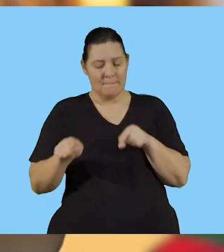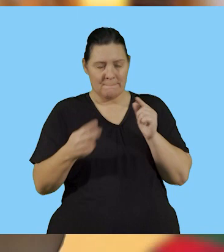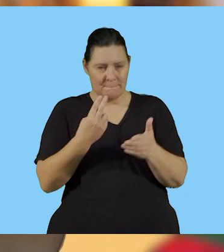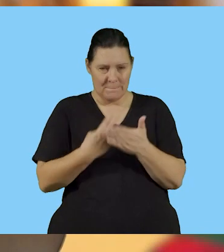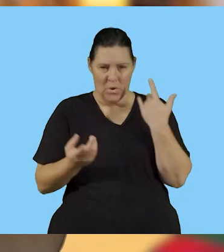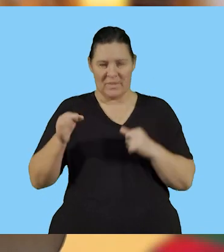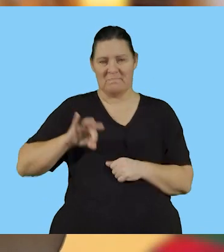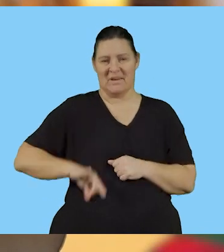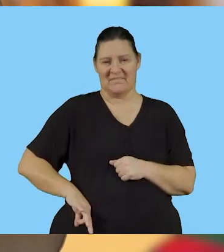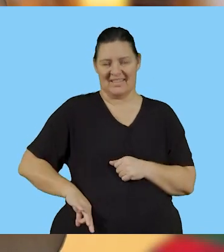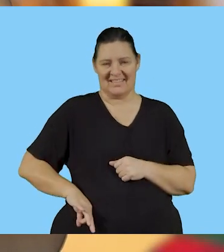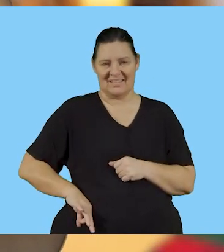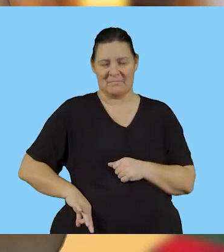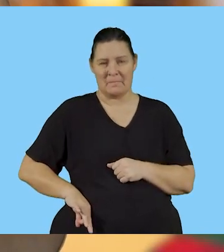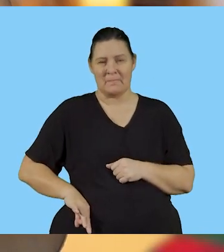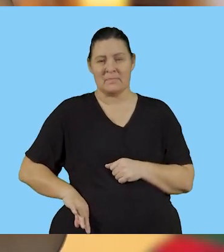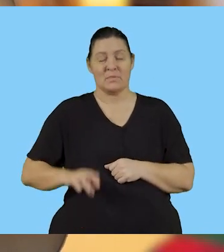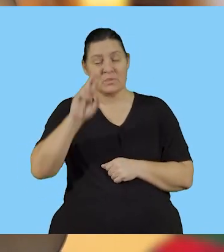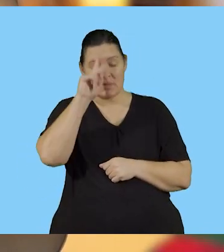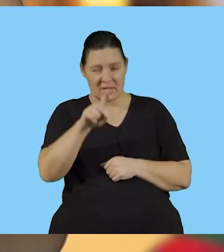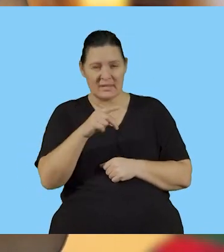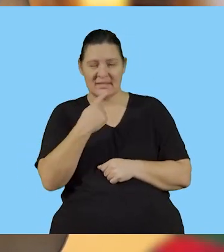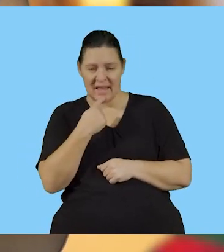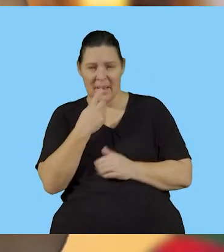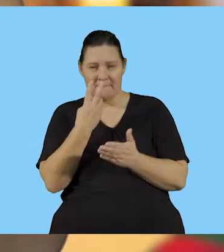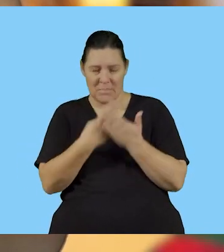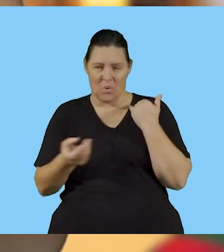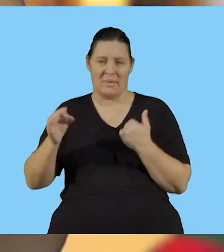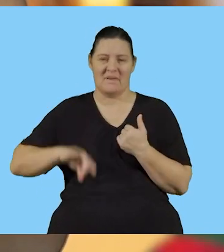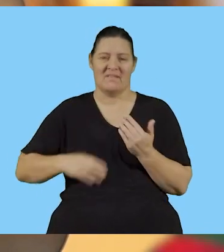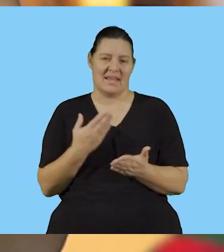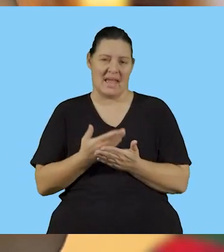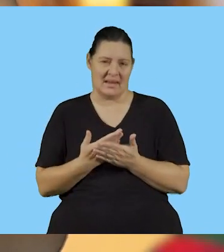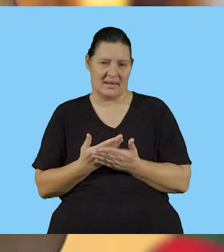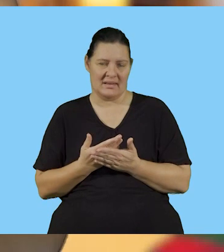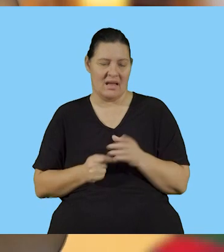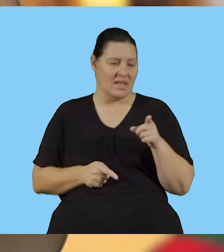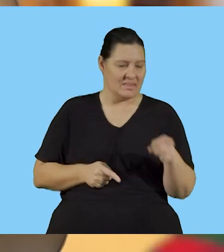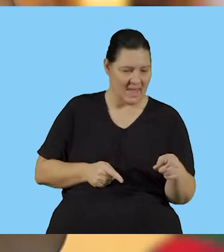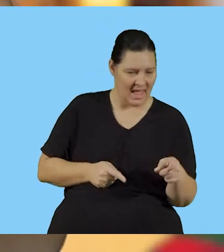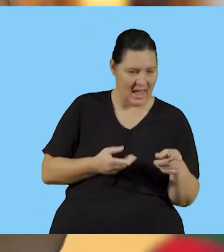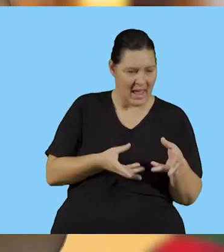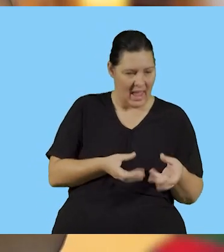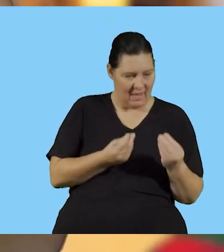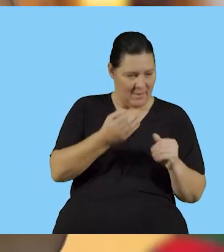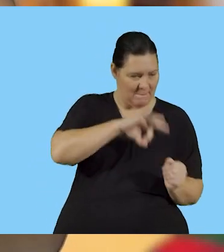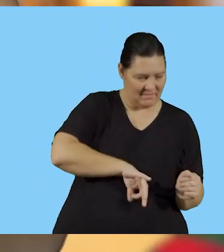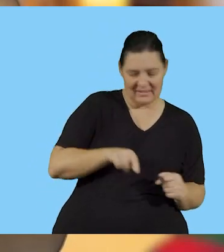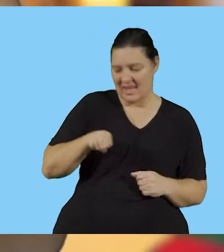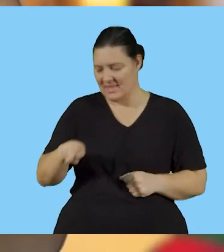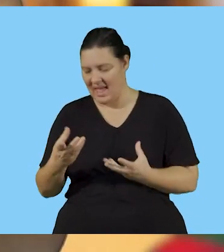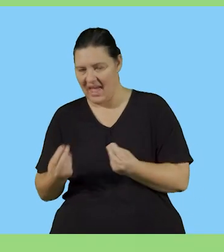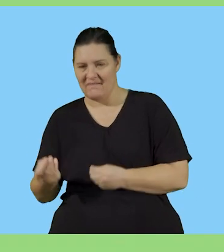mutualism. Mutualism, remember we said they both benefit. It's a mutual interaction.